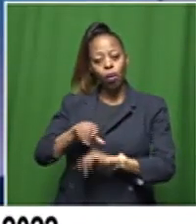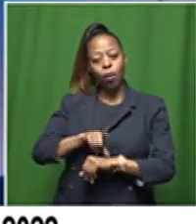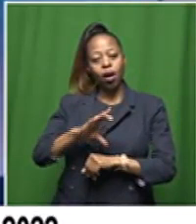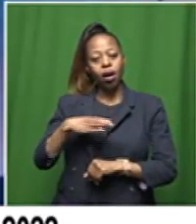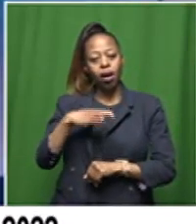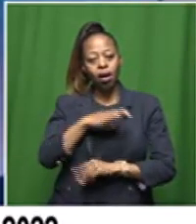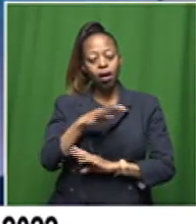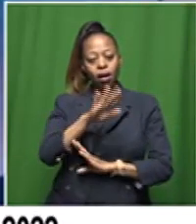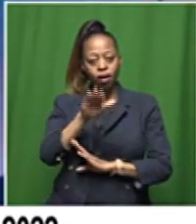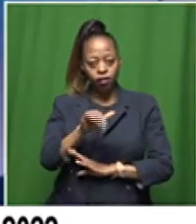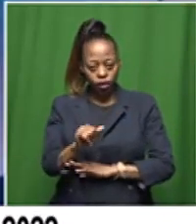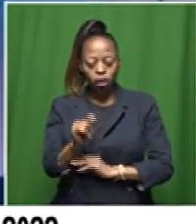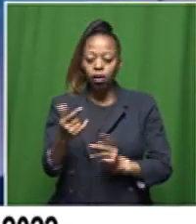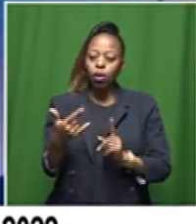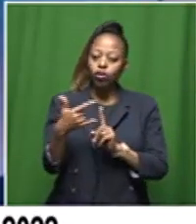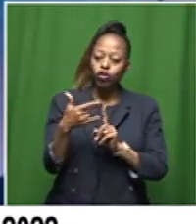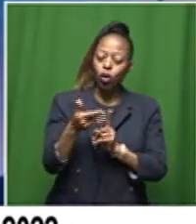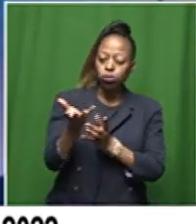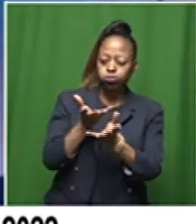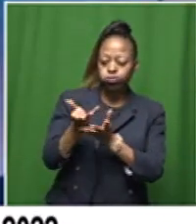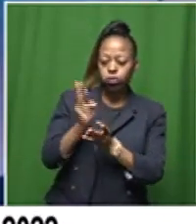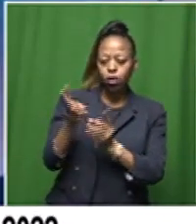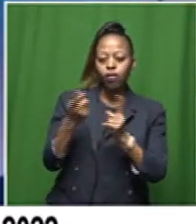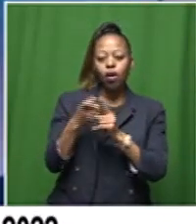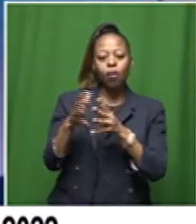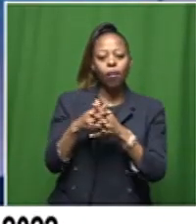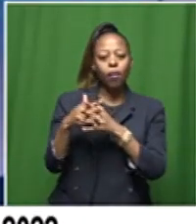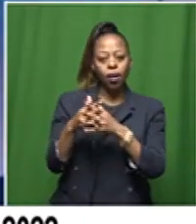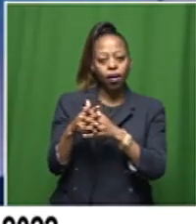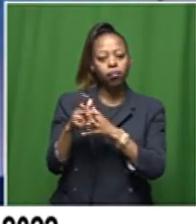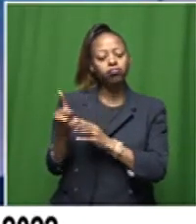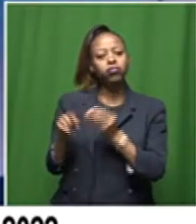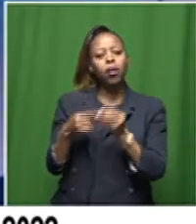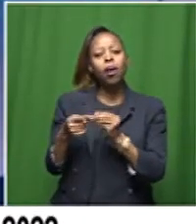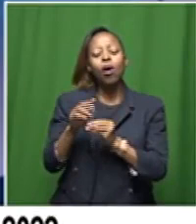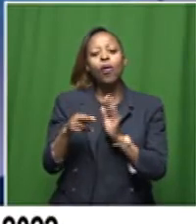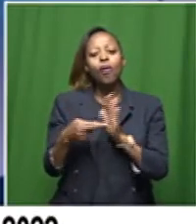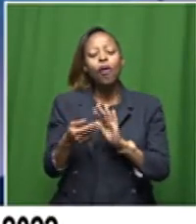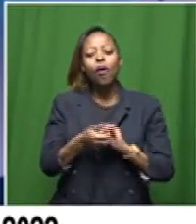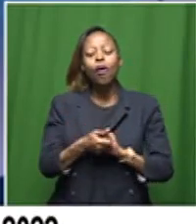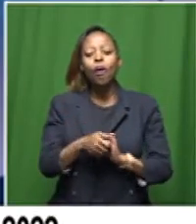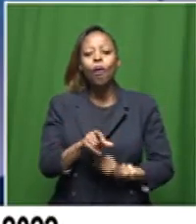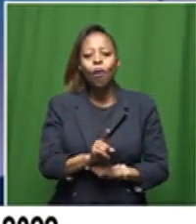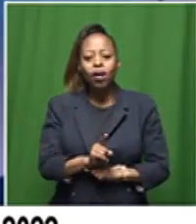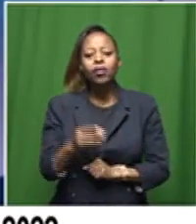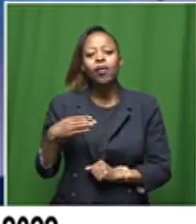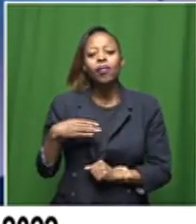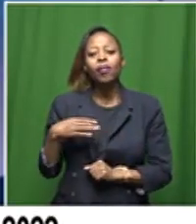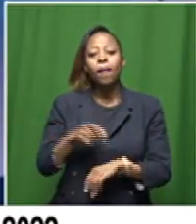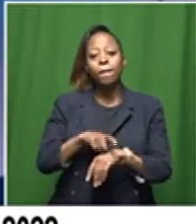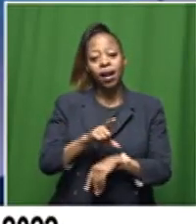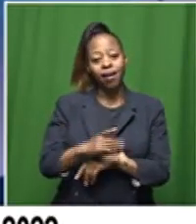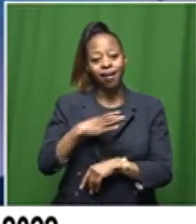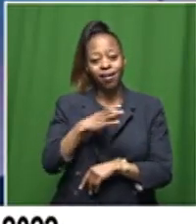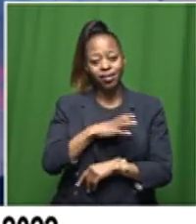of Africa, talks to us via Zoom from the United States of America about the role of Association of Medical Council of Africa,